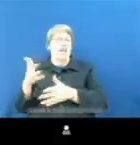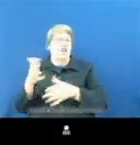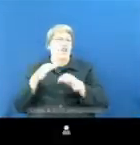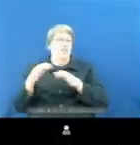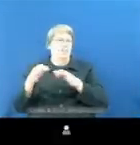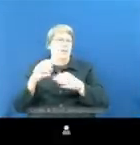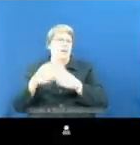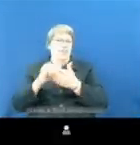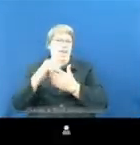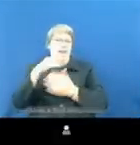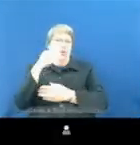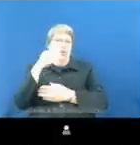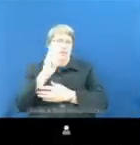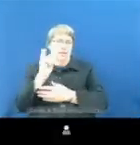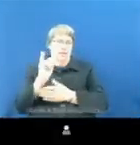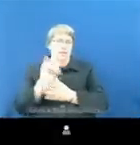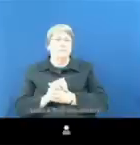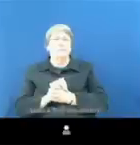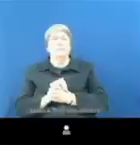like.